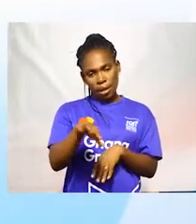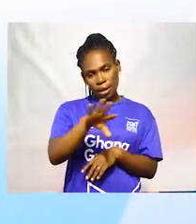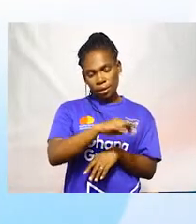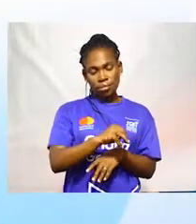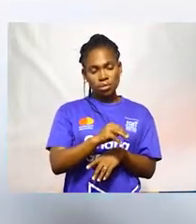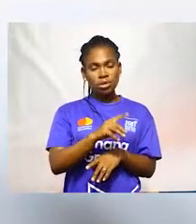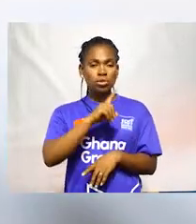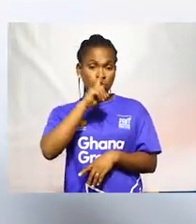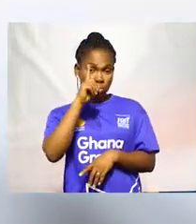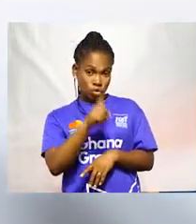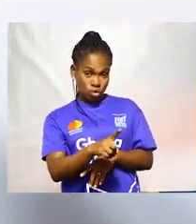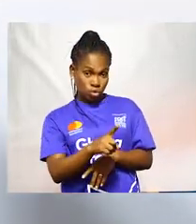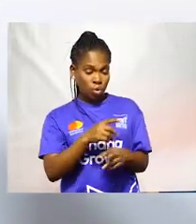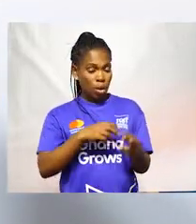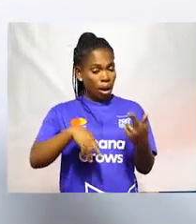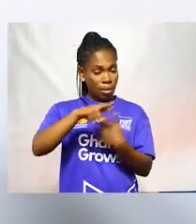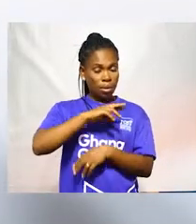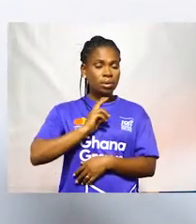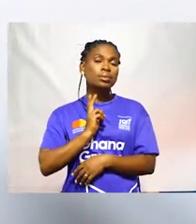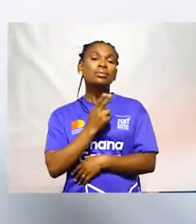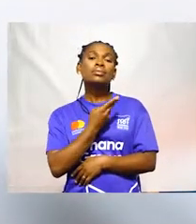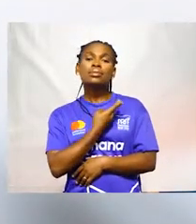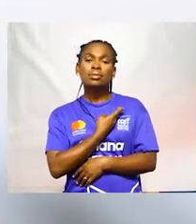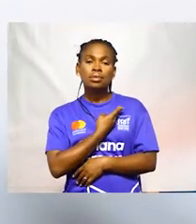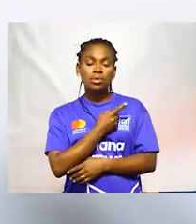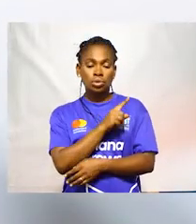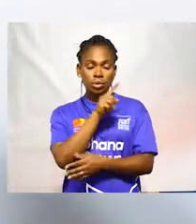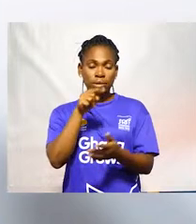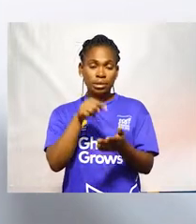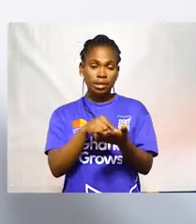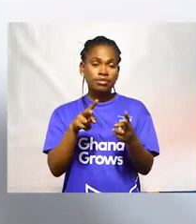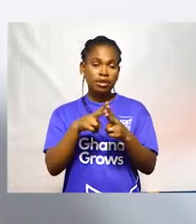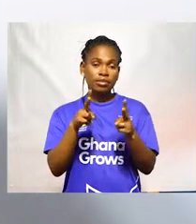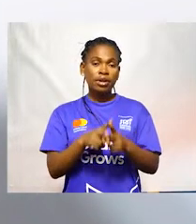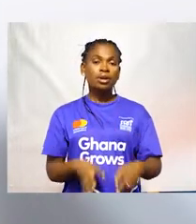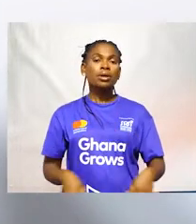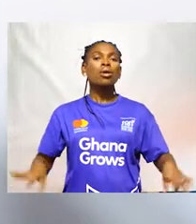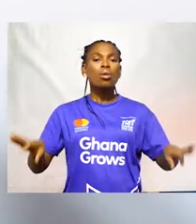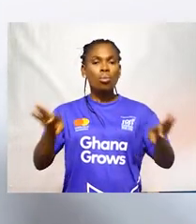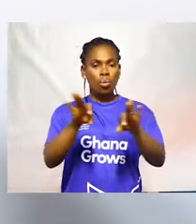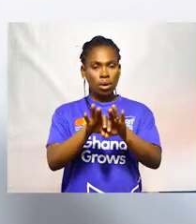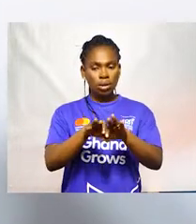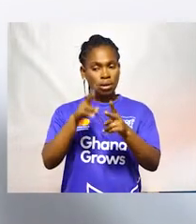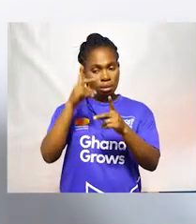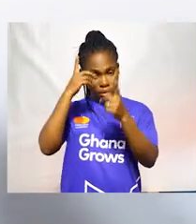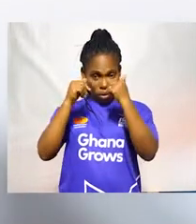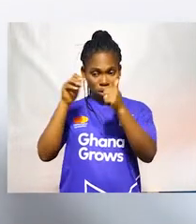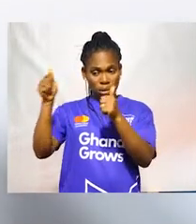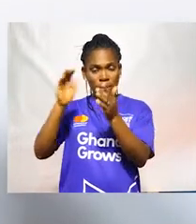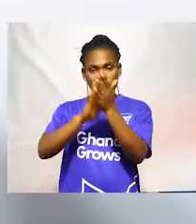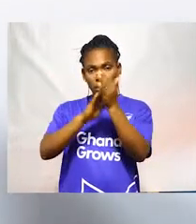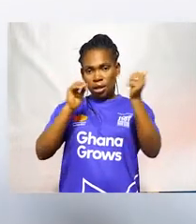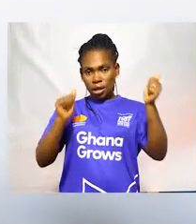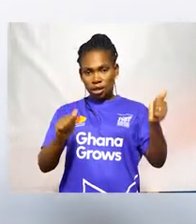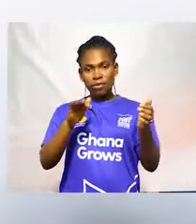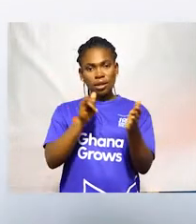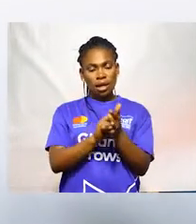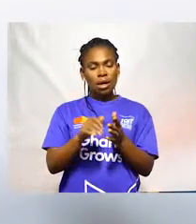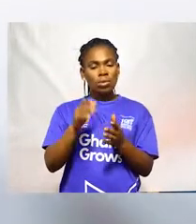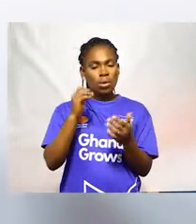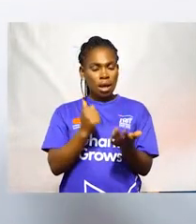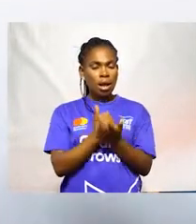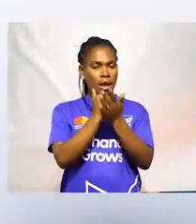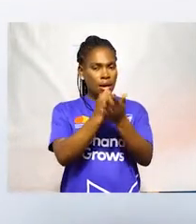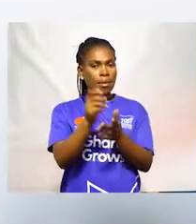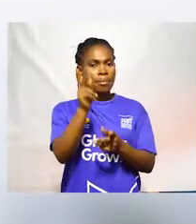face around us. And so this is very important, because I believe that it will help people come to the place where they know who